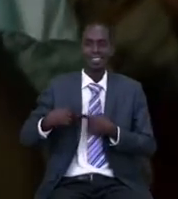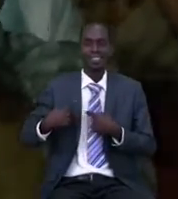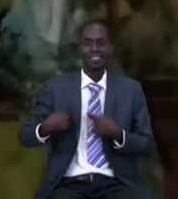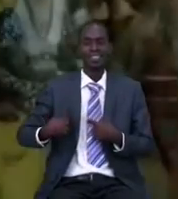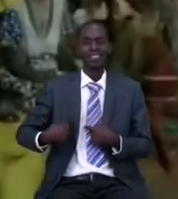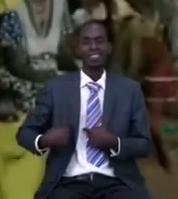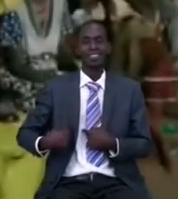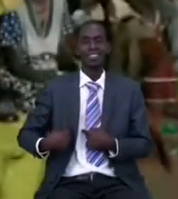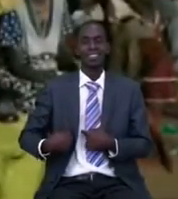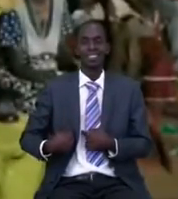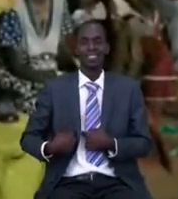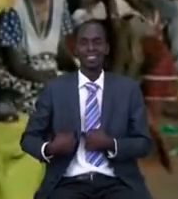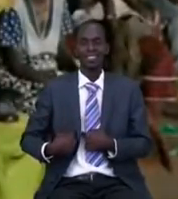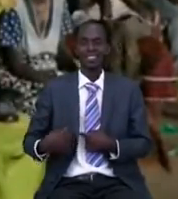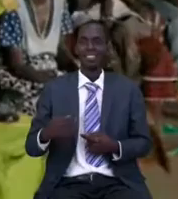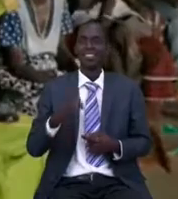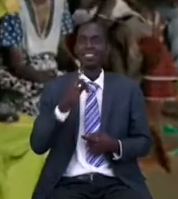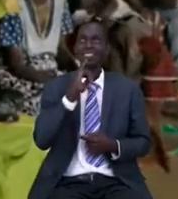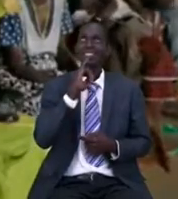Zuchiata